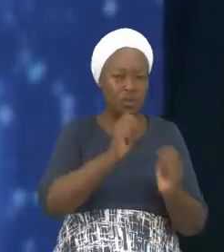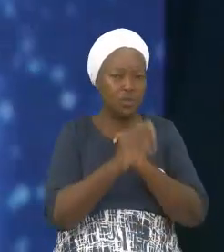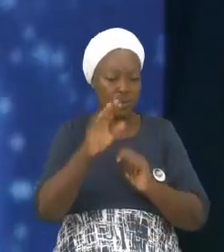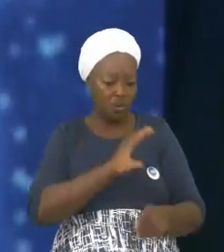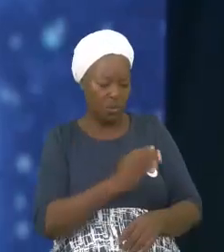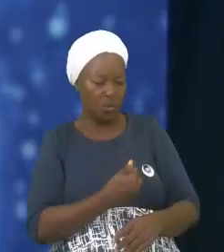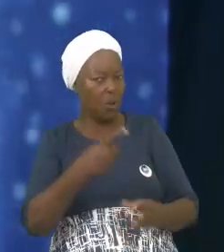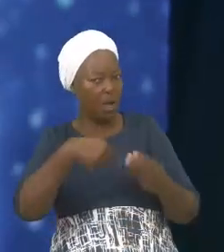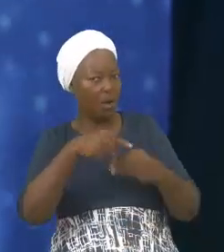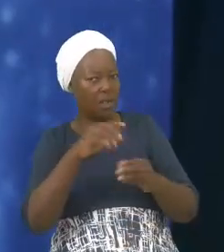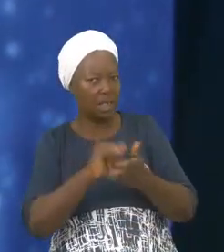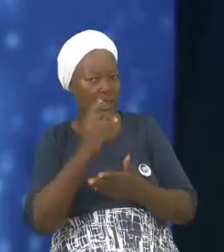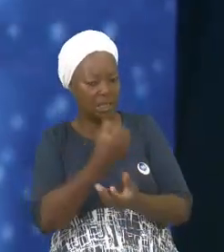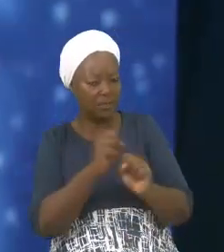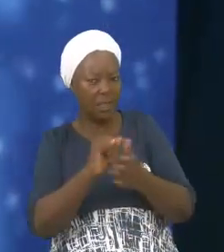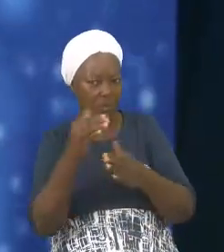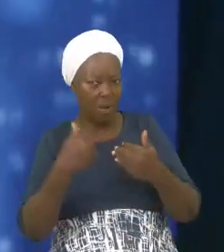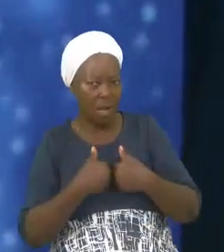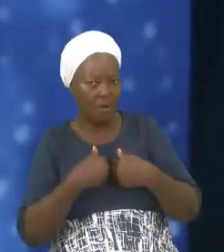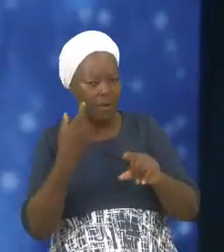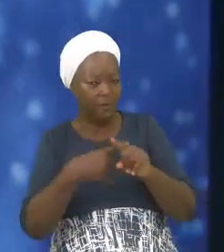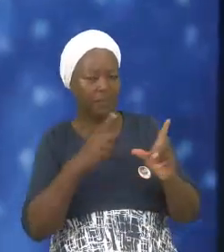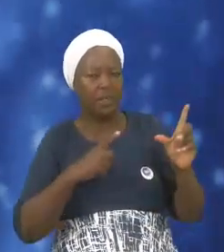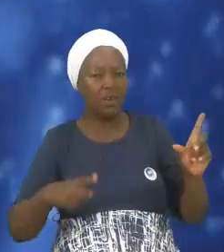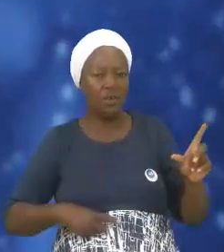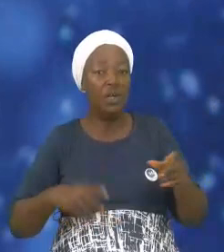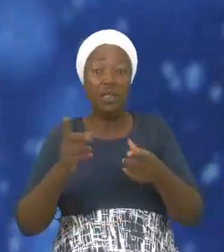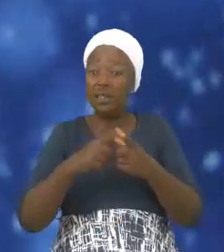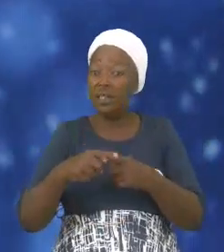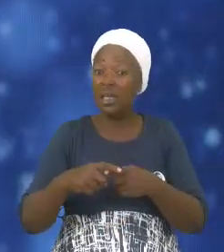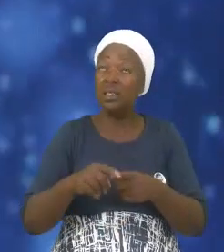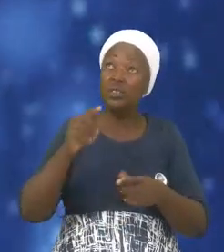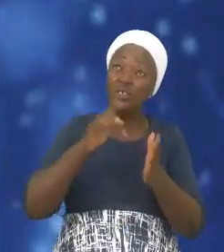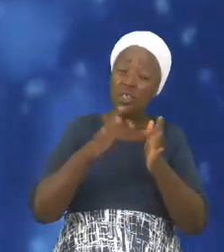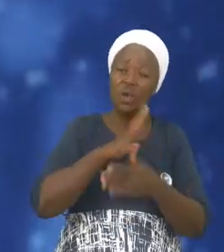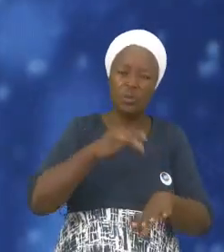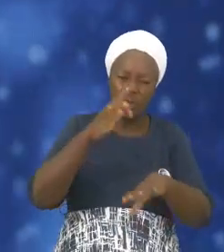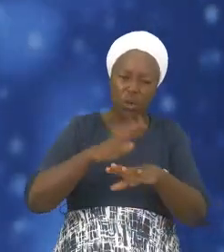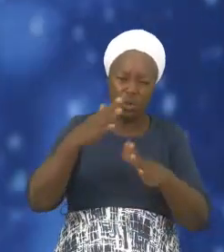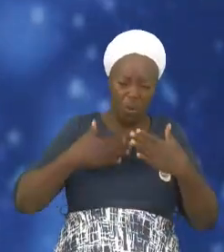the redemption you have from the Lord. Then he will touch your body. He will